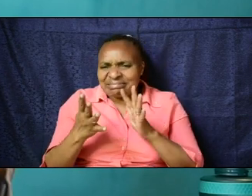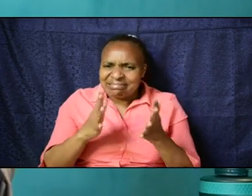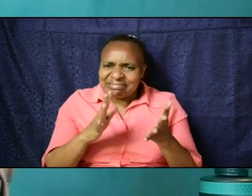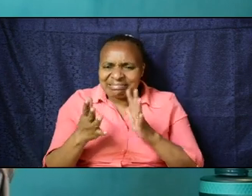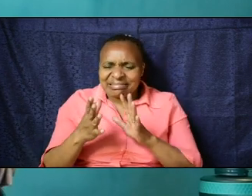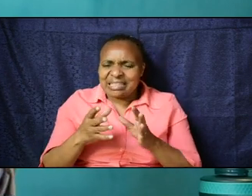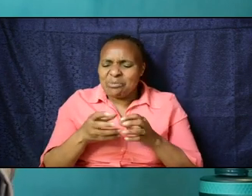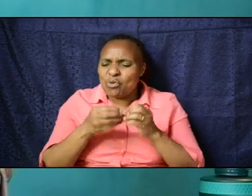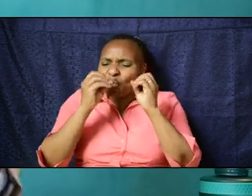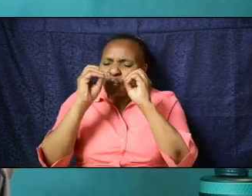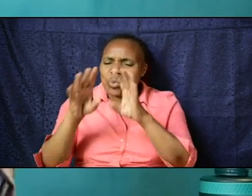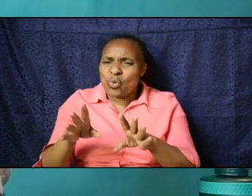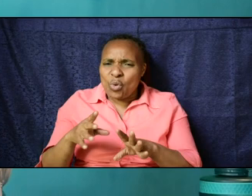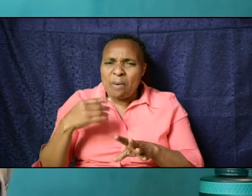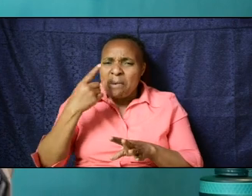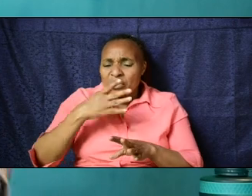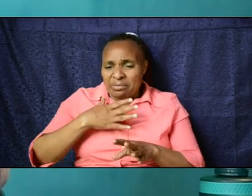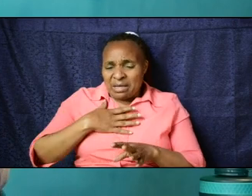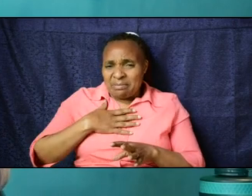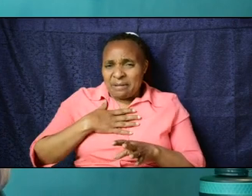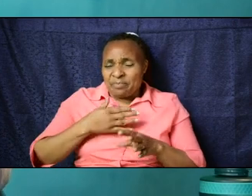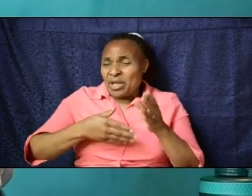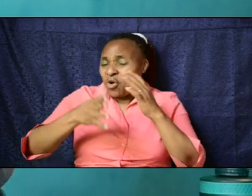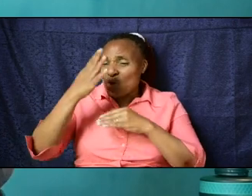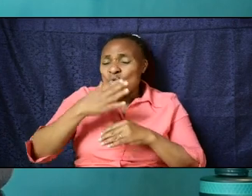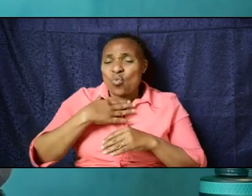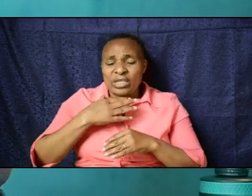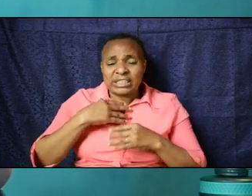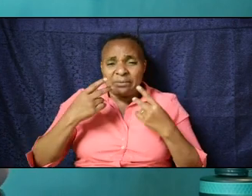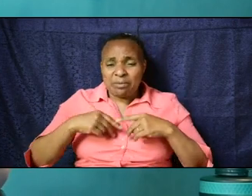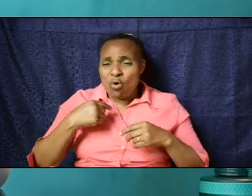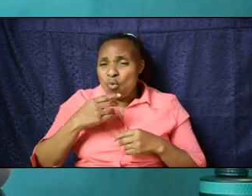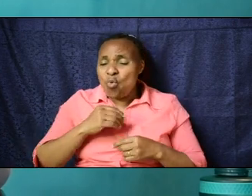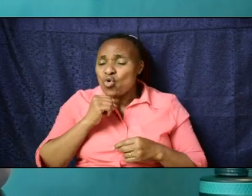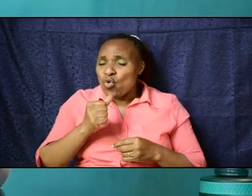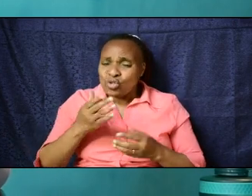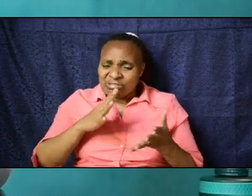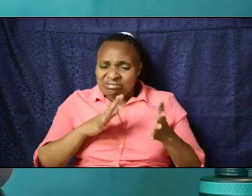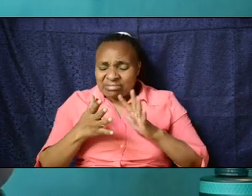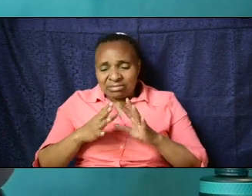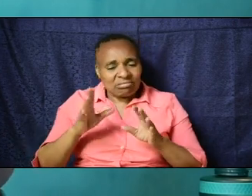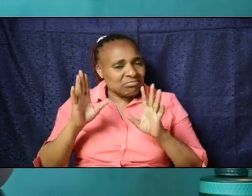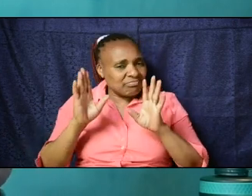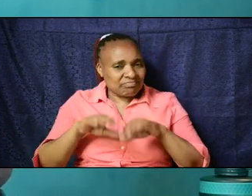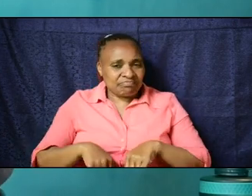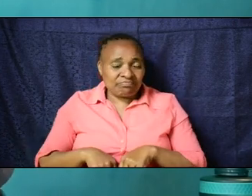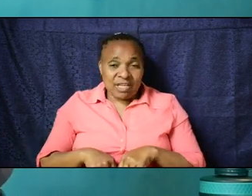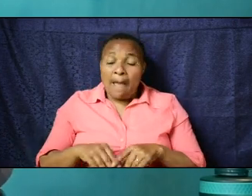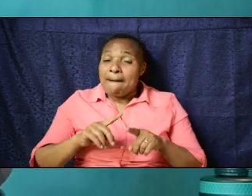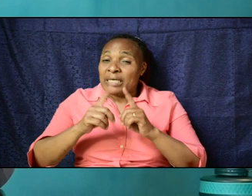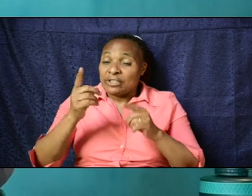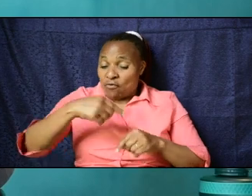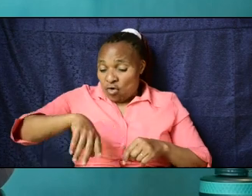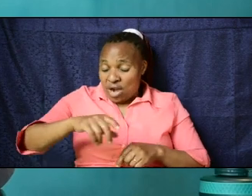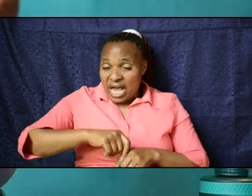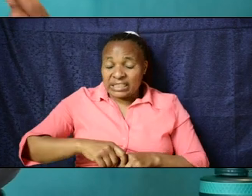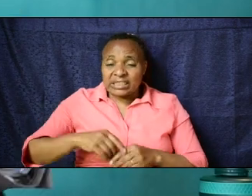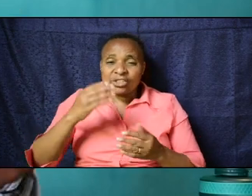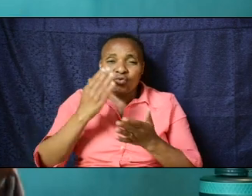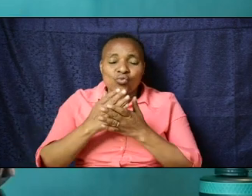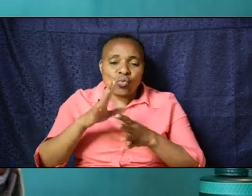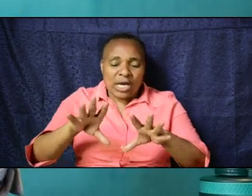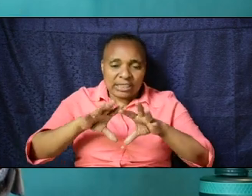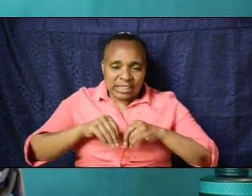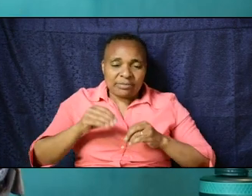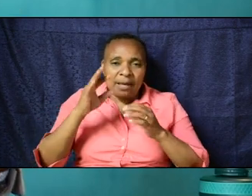out of my mouth. God does not like people who are indecisive. You have to take a stand in this life. So for us, it's either do you